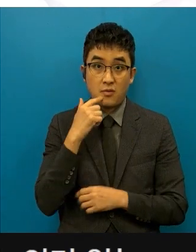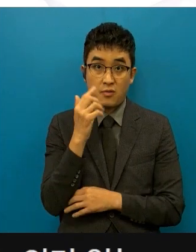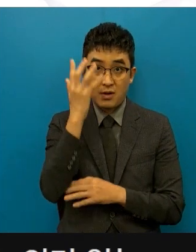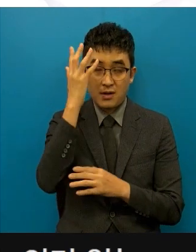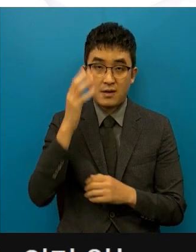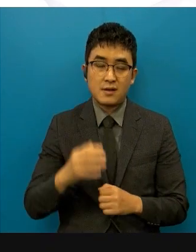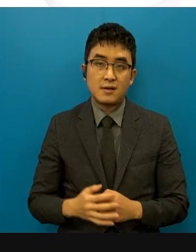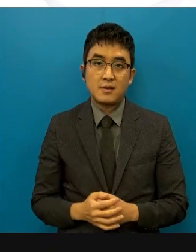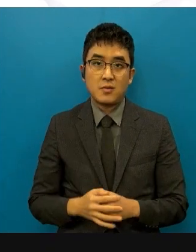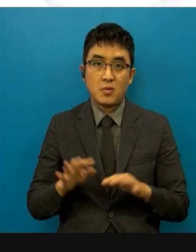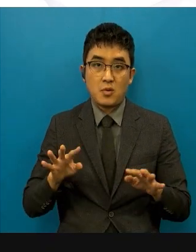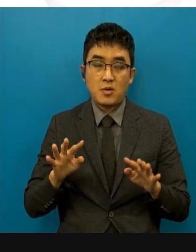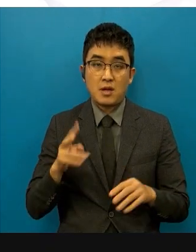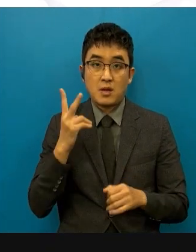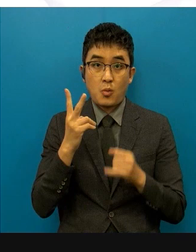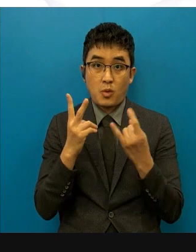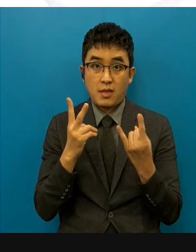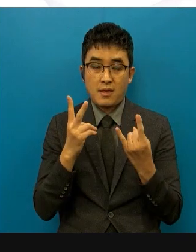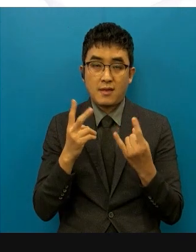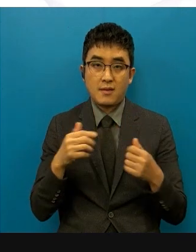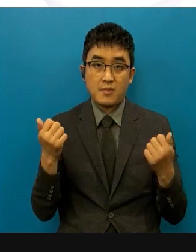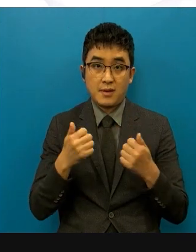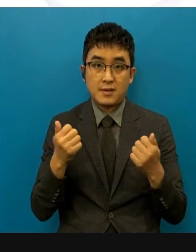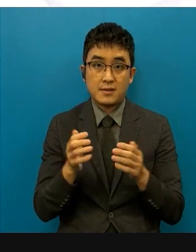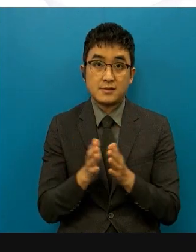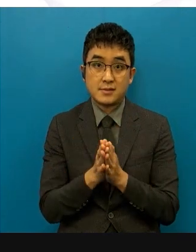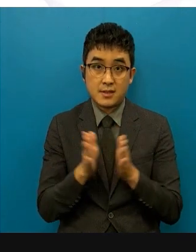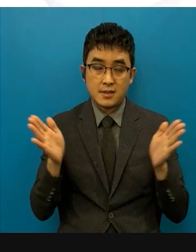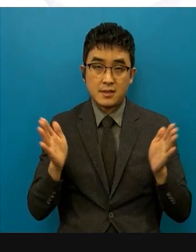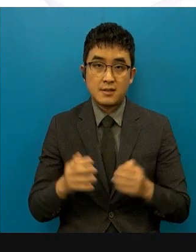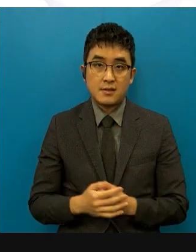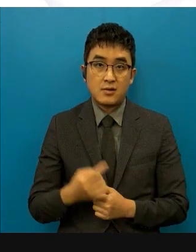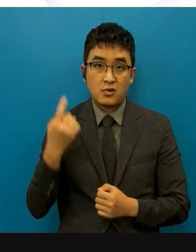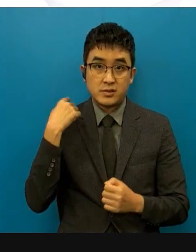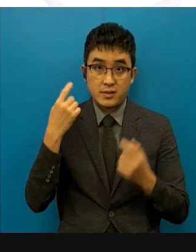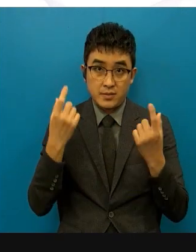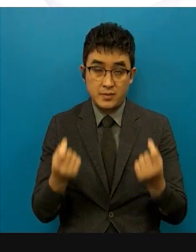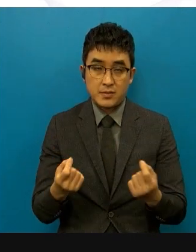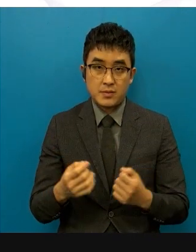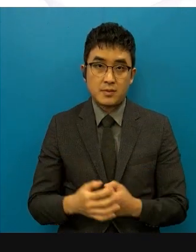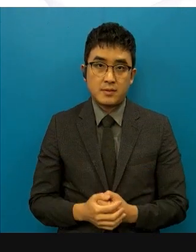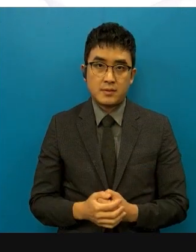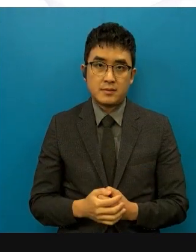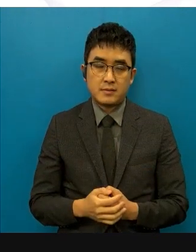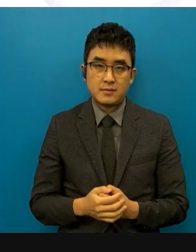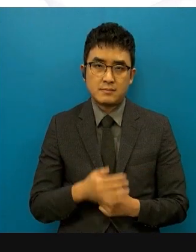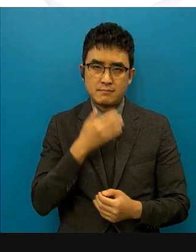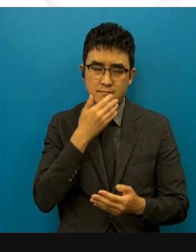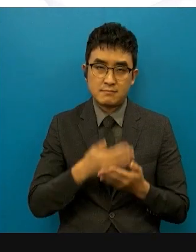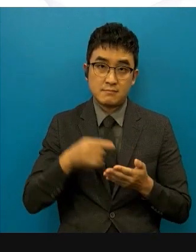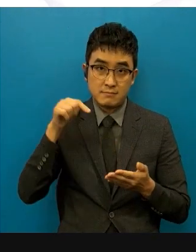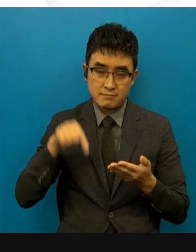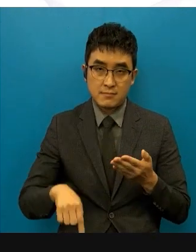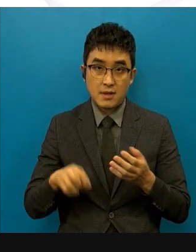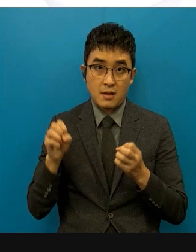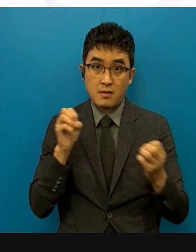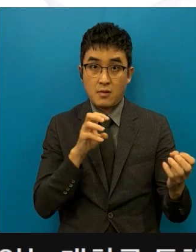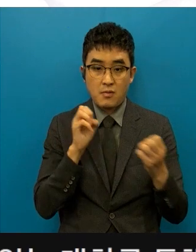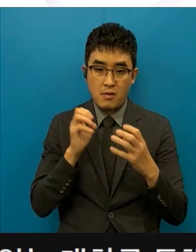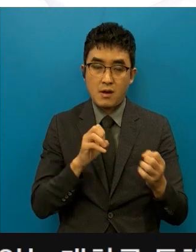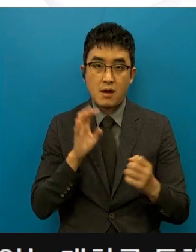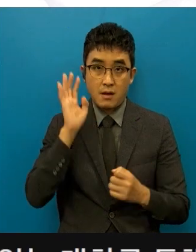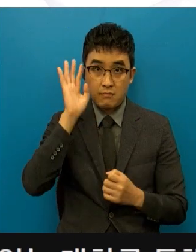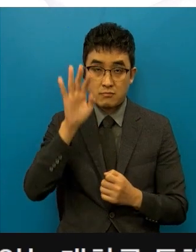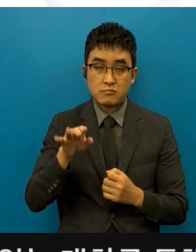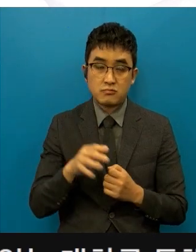carried out. I hope we can find the great ways to solve the problems that we are facing right now in terms of the human rights of